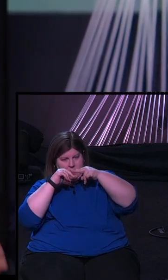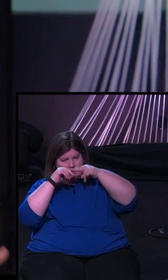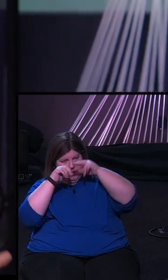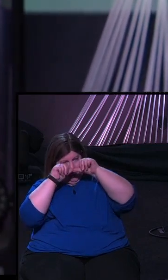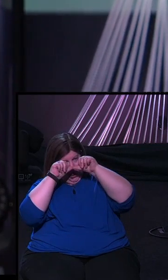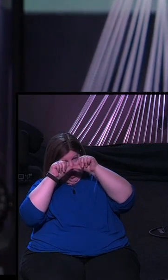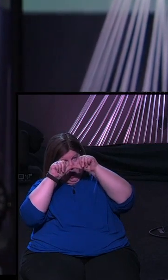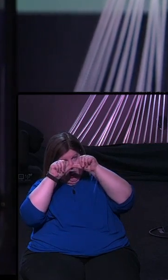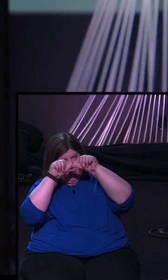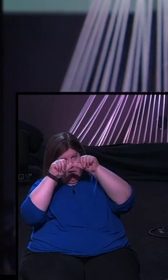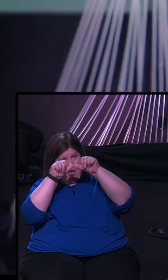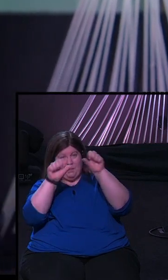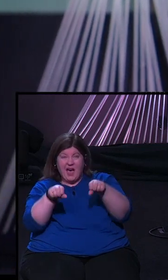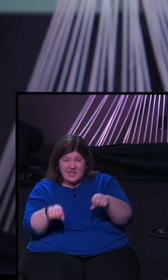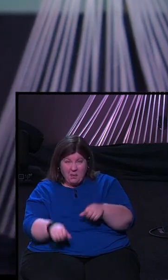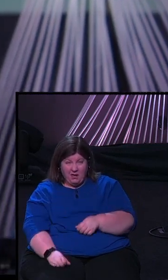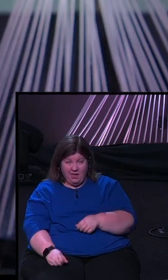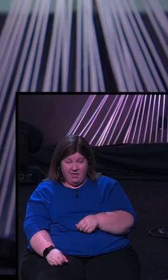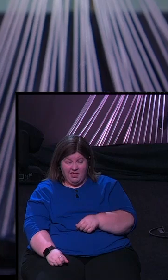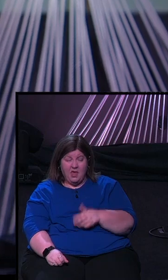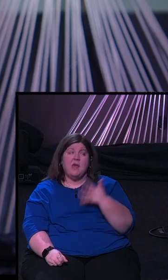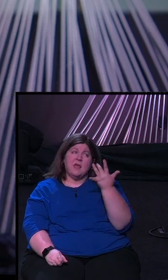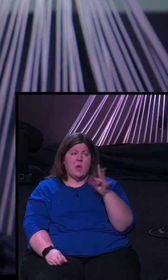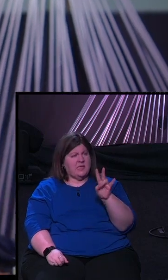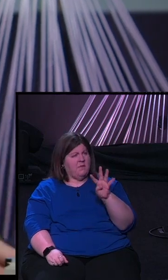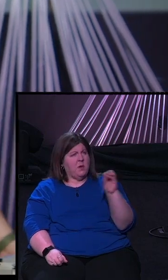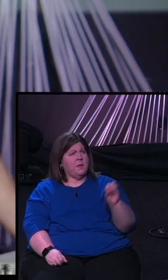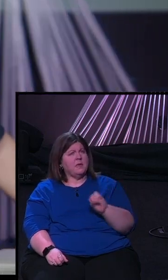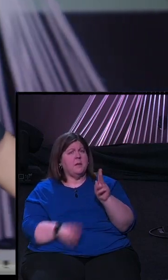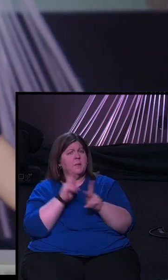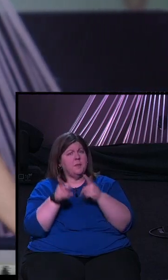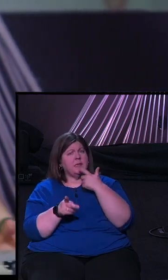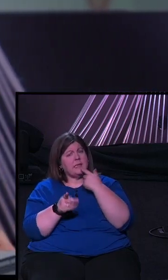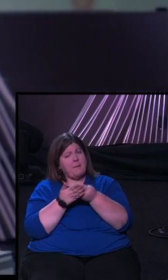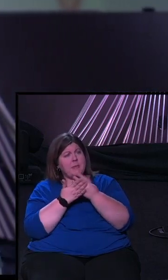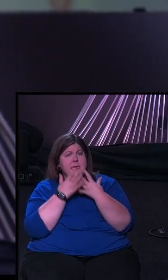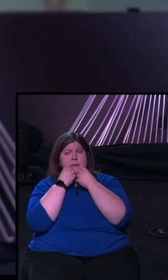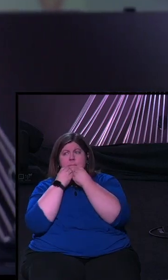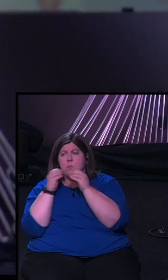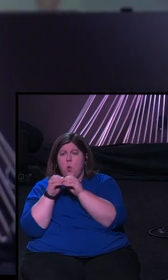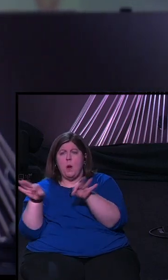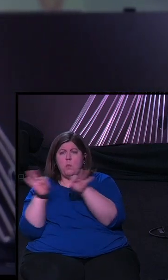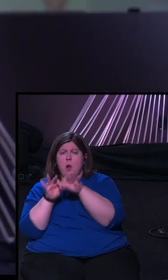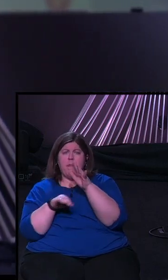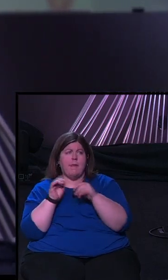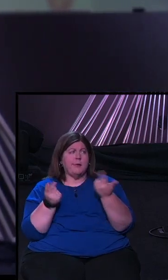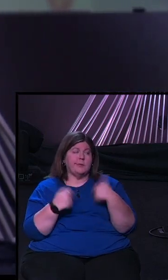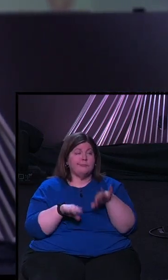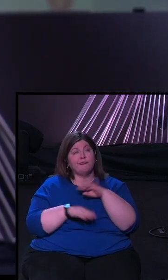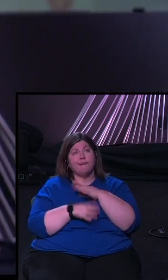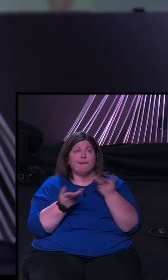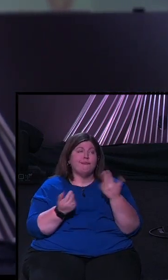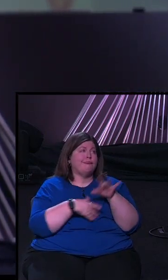it's why 74% of Americans say, I value wealth and money over personal fulfillment and relationships